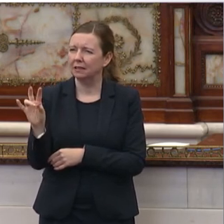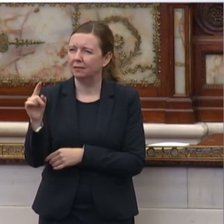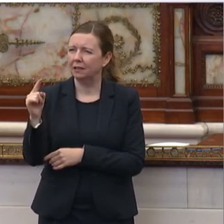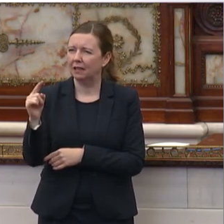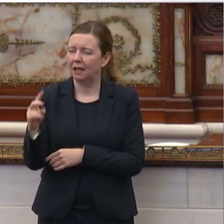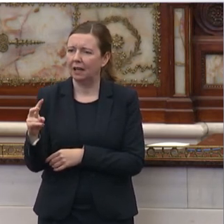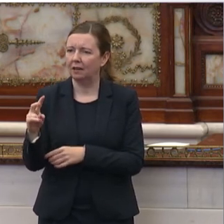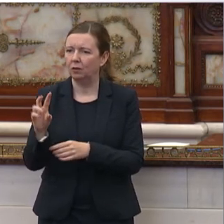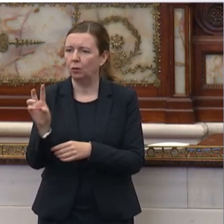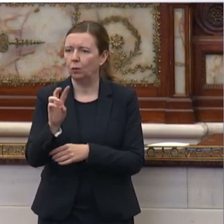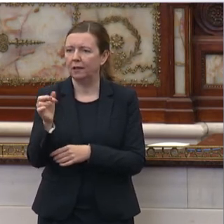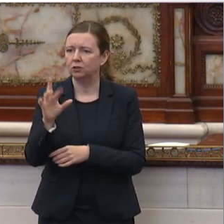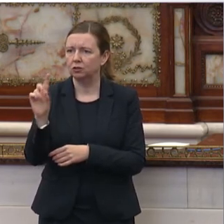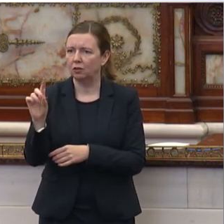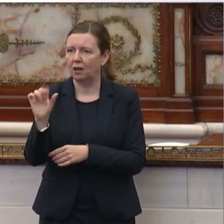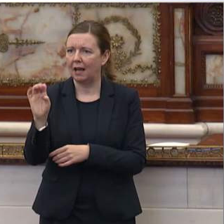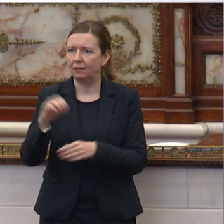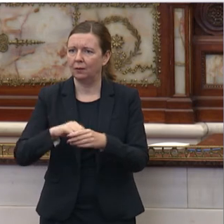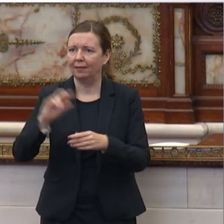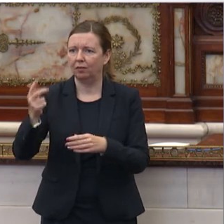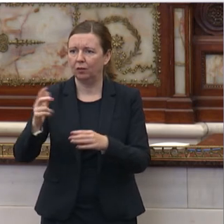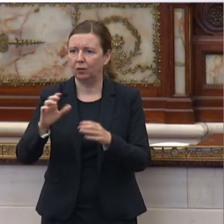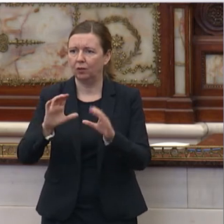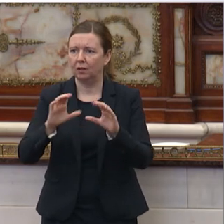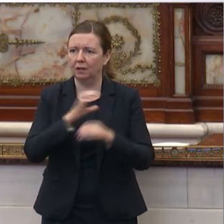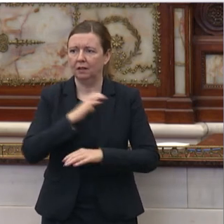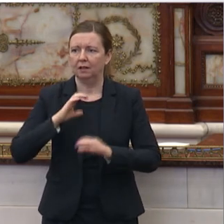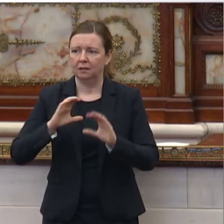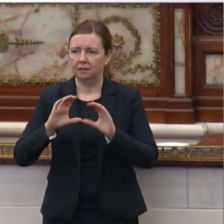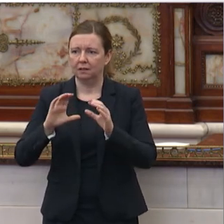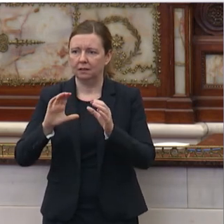West Girard Avenue in the 3rd Councilmatic District.